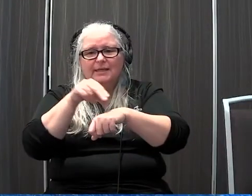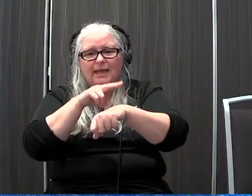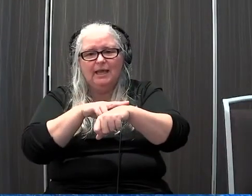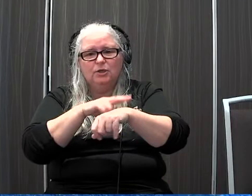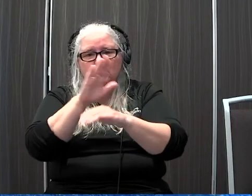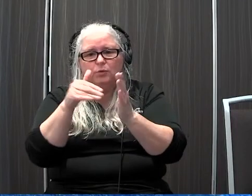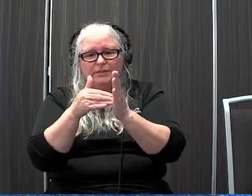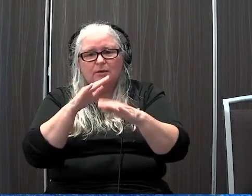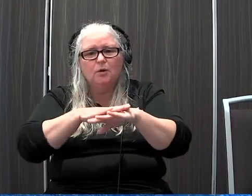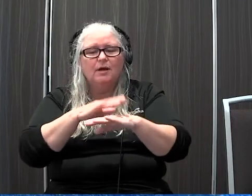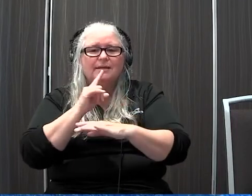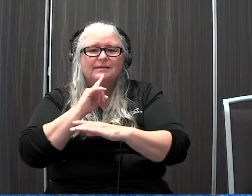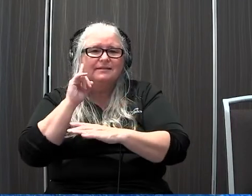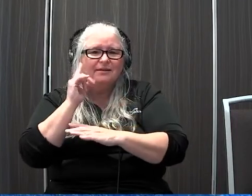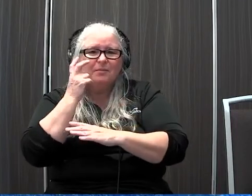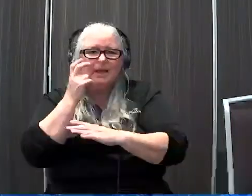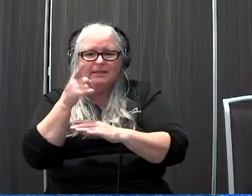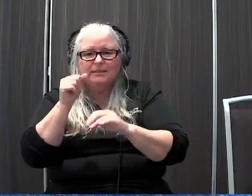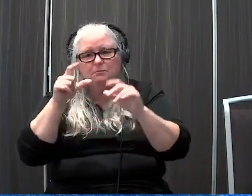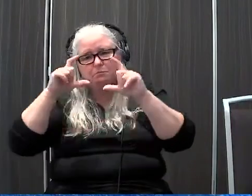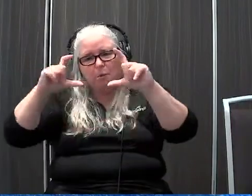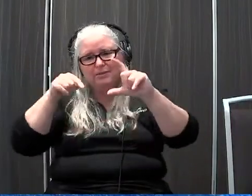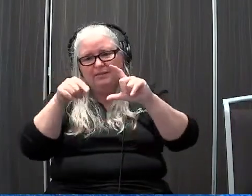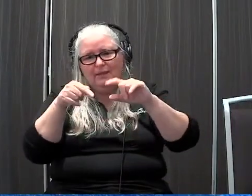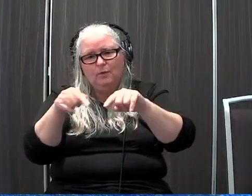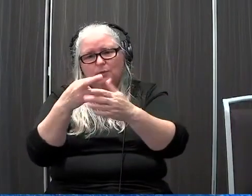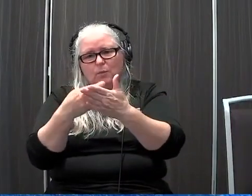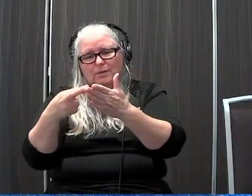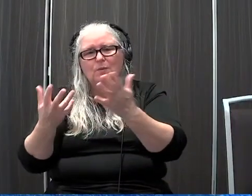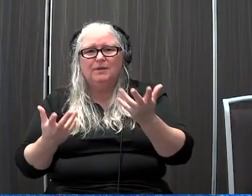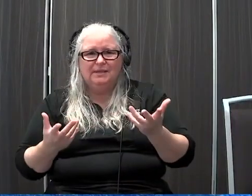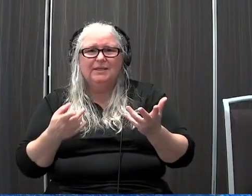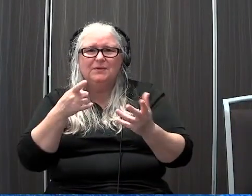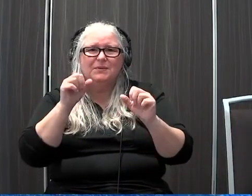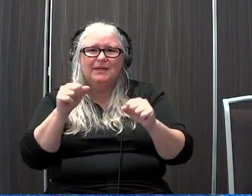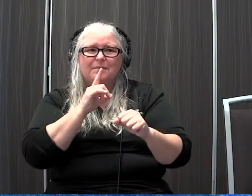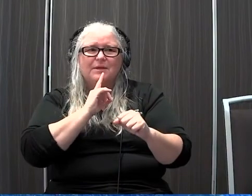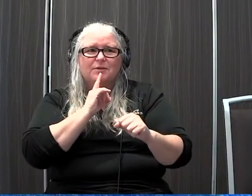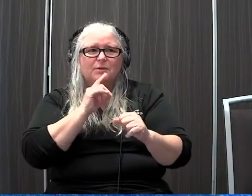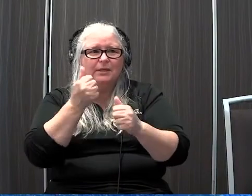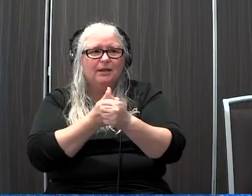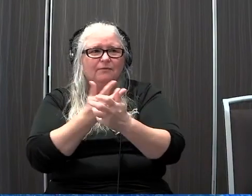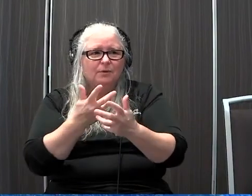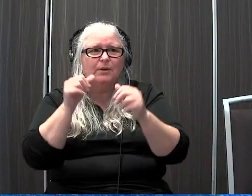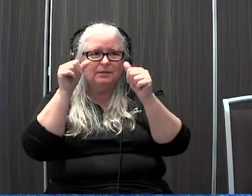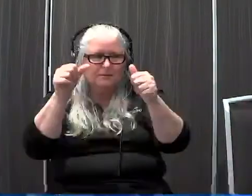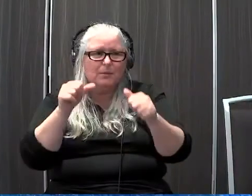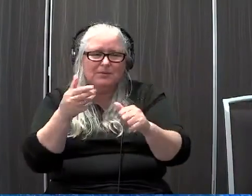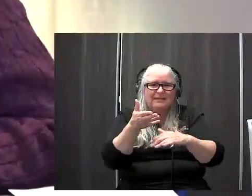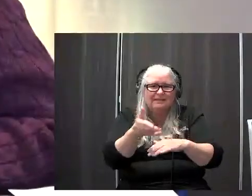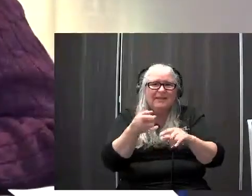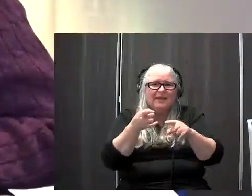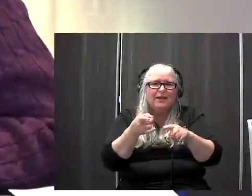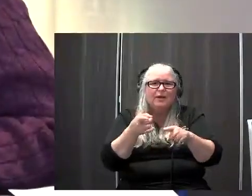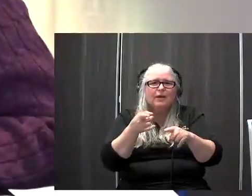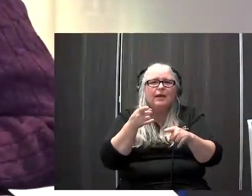is it's posted as a resource there. So yeah, we can definitely make sure that everyone. Yeah, just to file back to